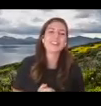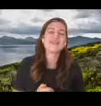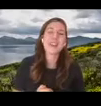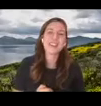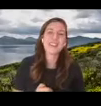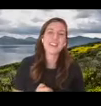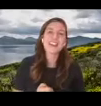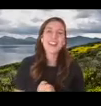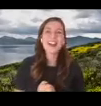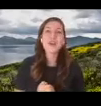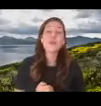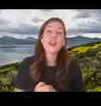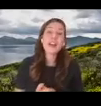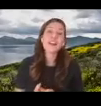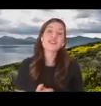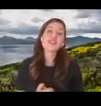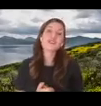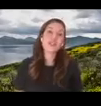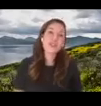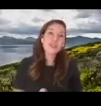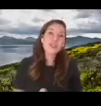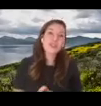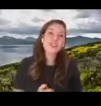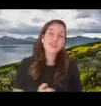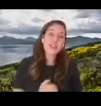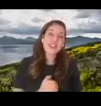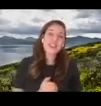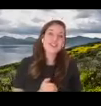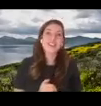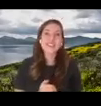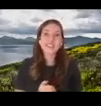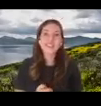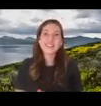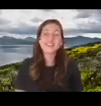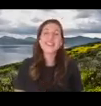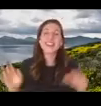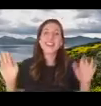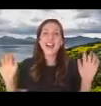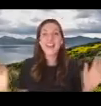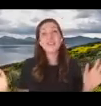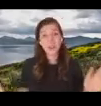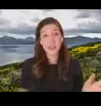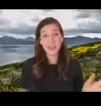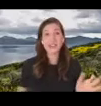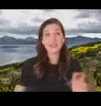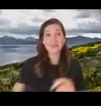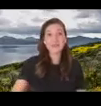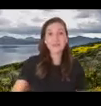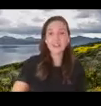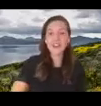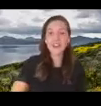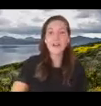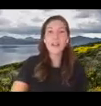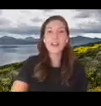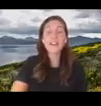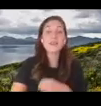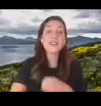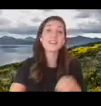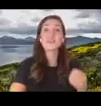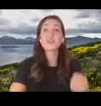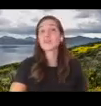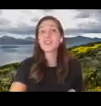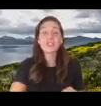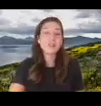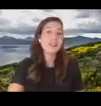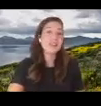41% of men, when asked, do you know where your nearest banking agent is, say, I have no idea. And you know, this